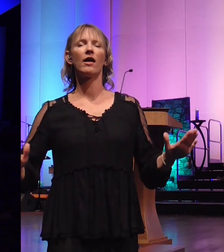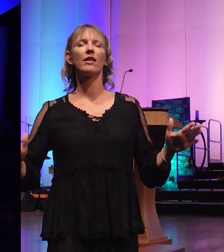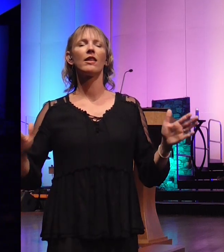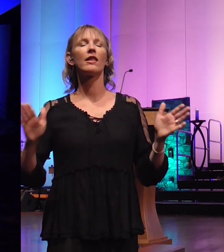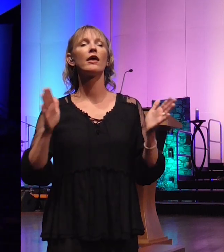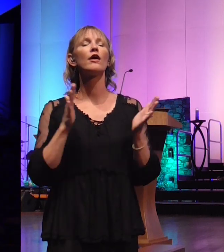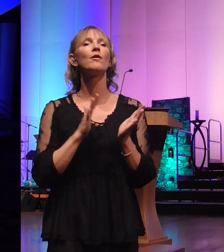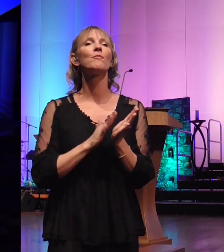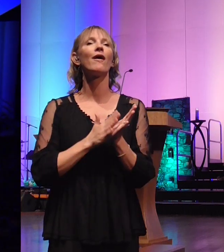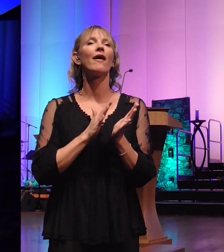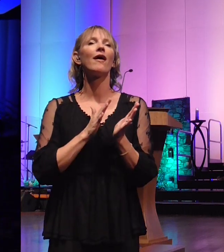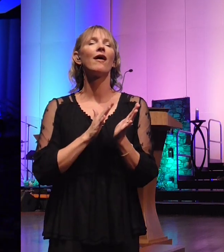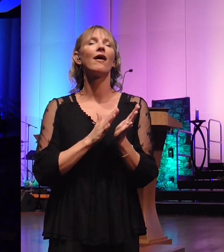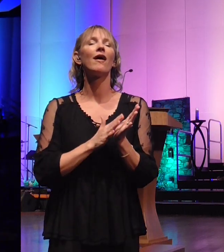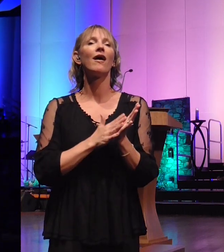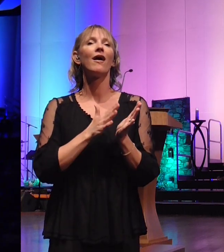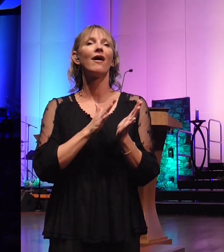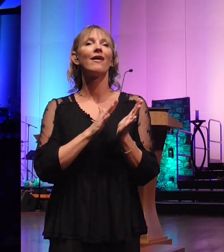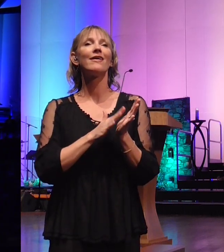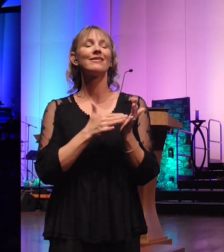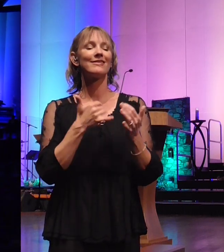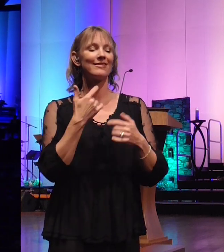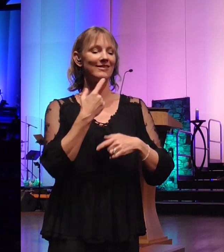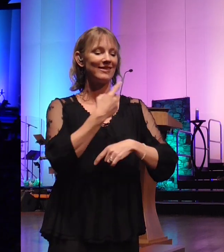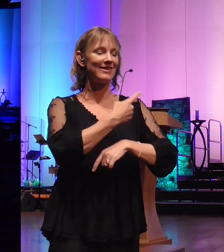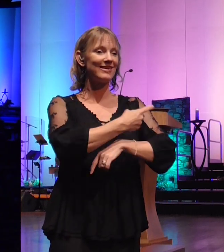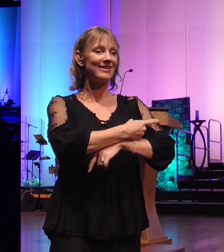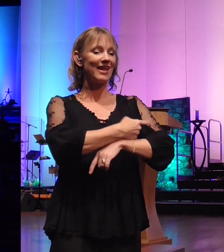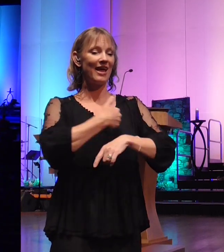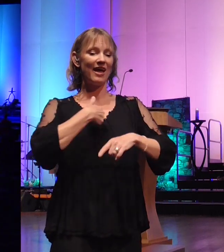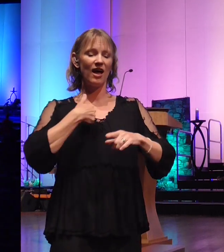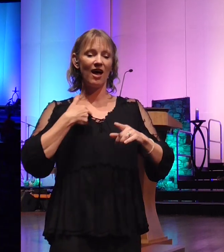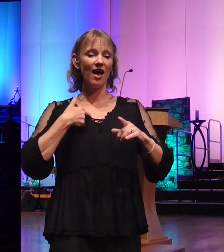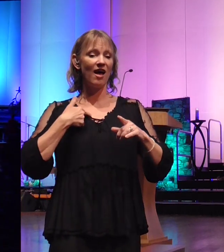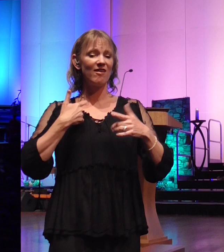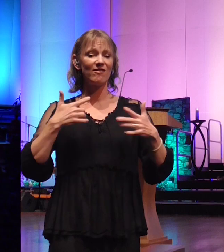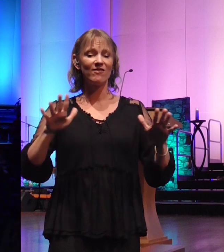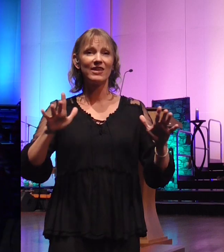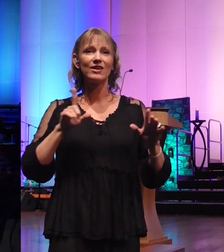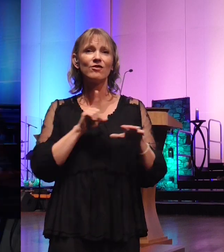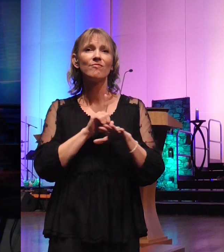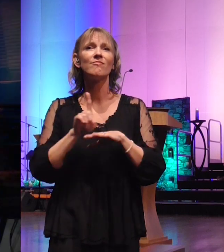praising the day I found my way home,